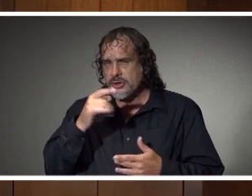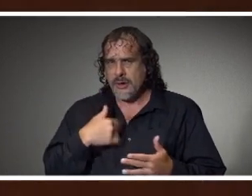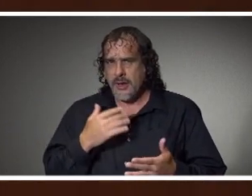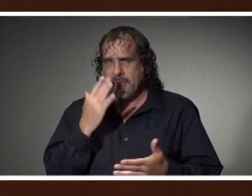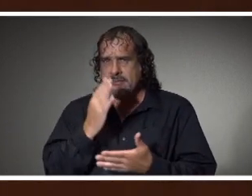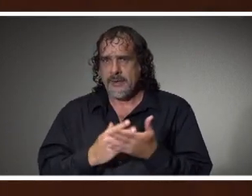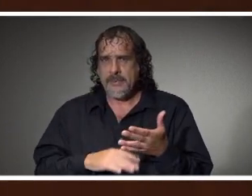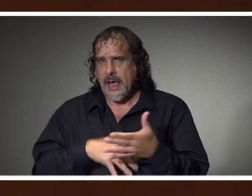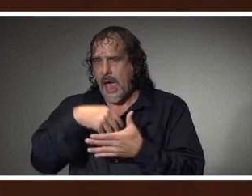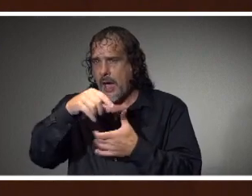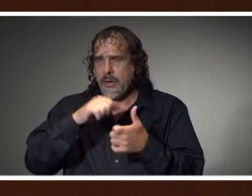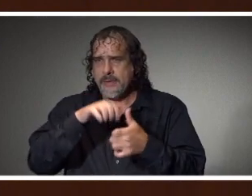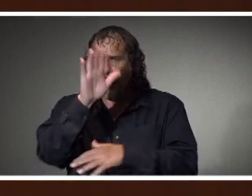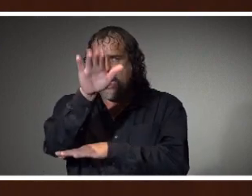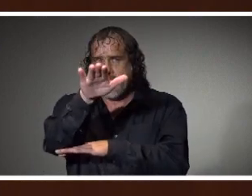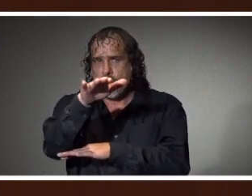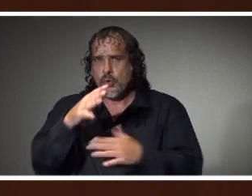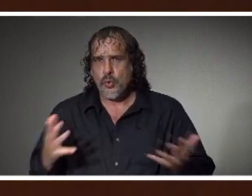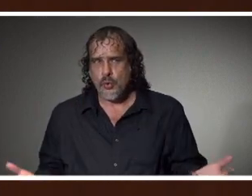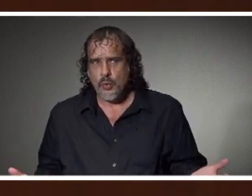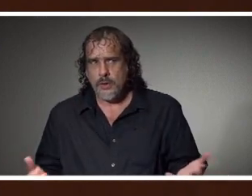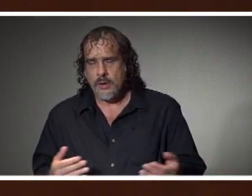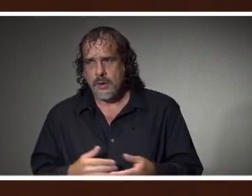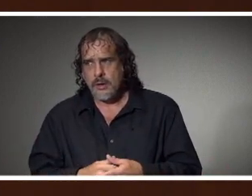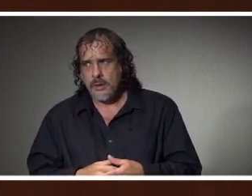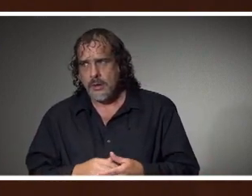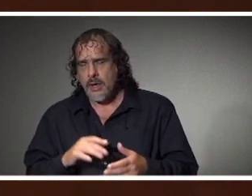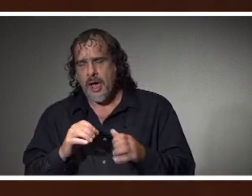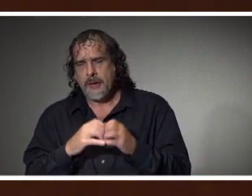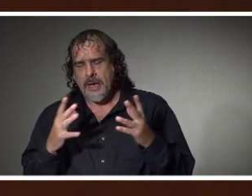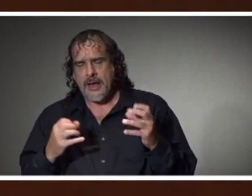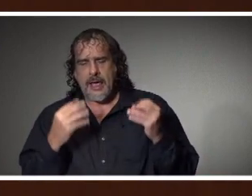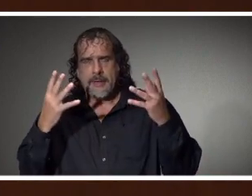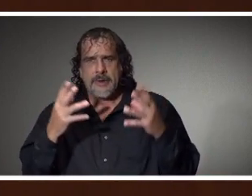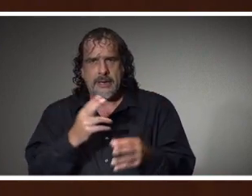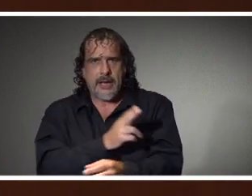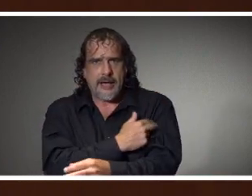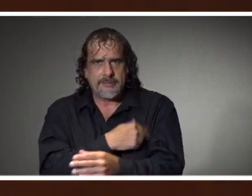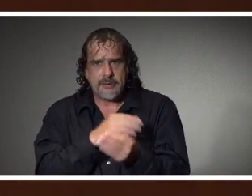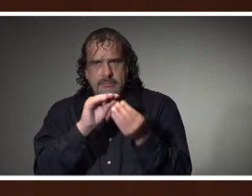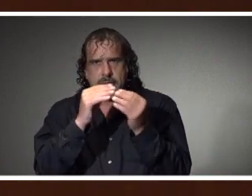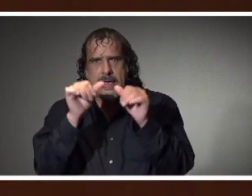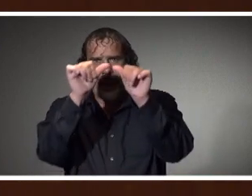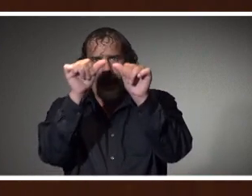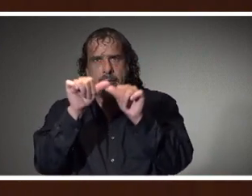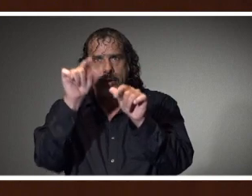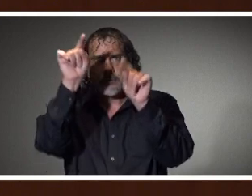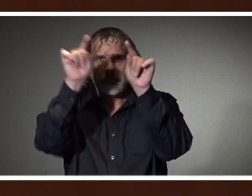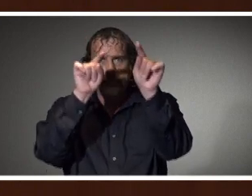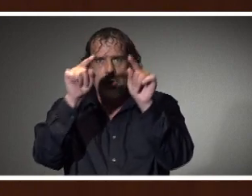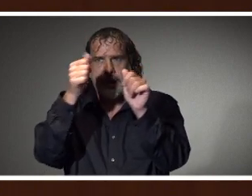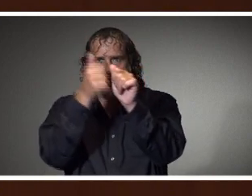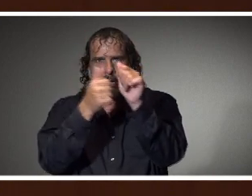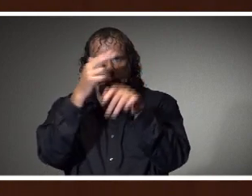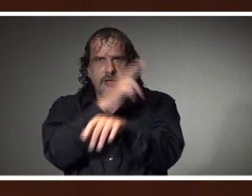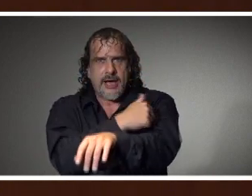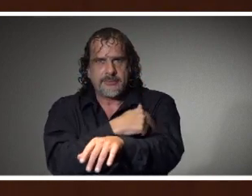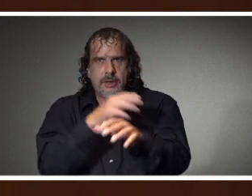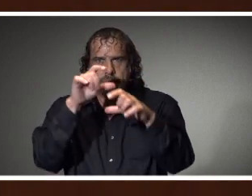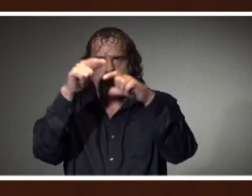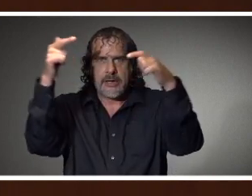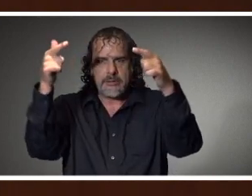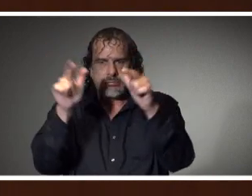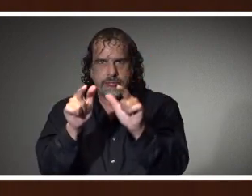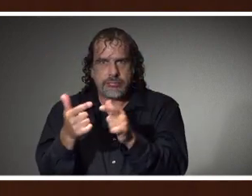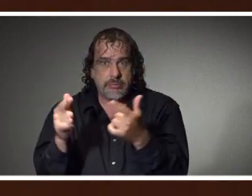afternoon about the hospitalization numbers by area, by hospital size and